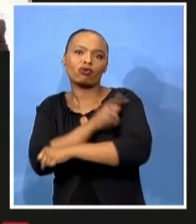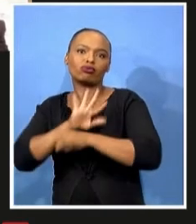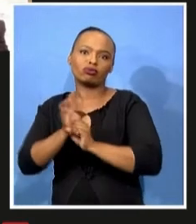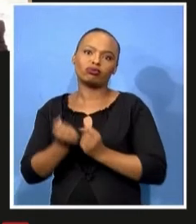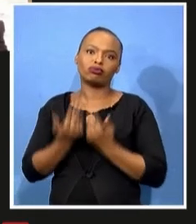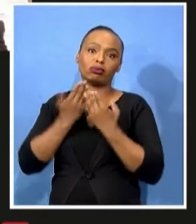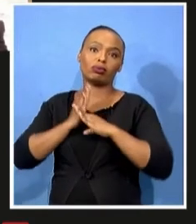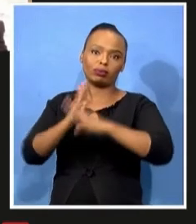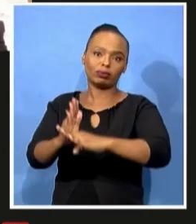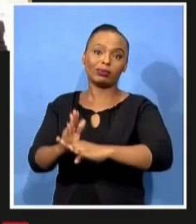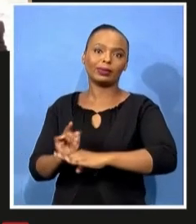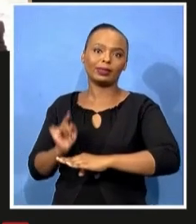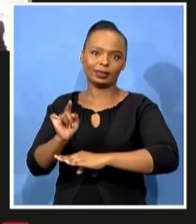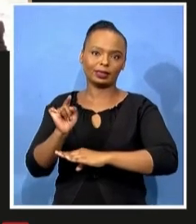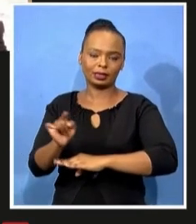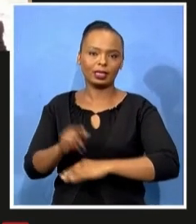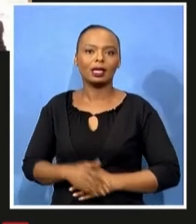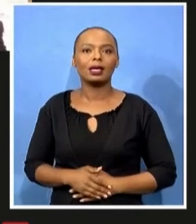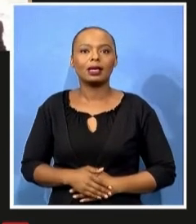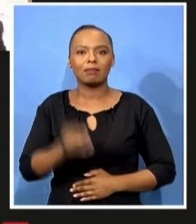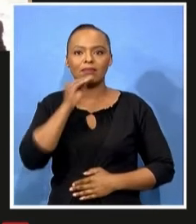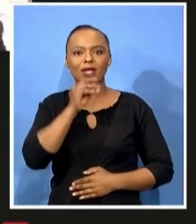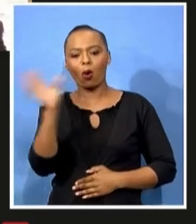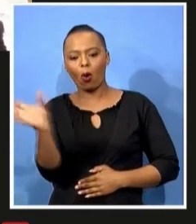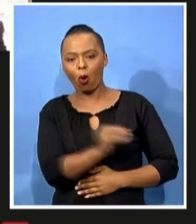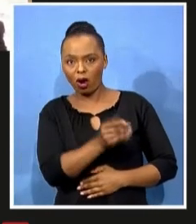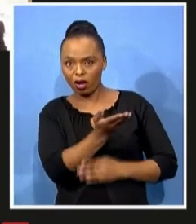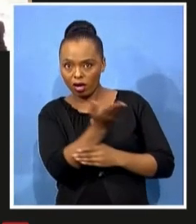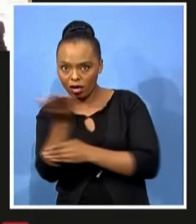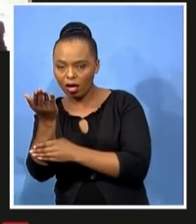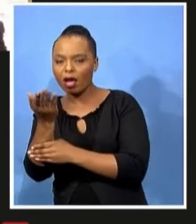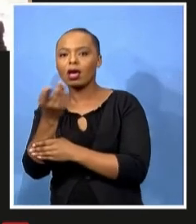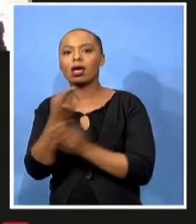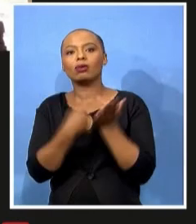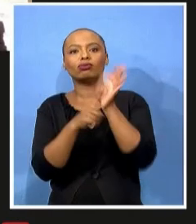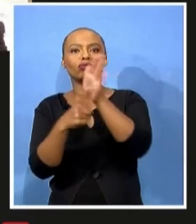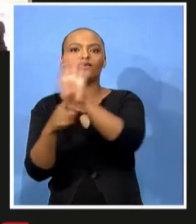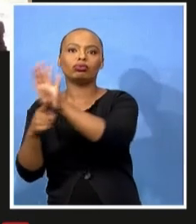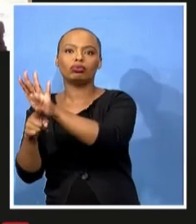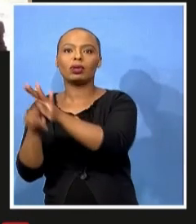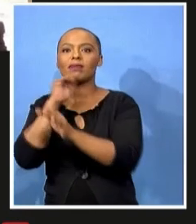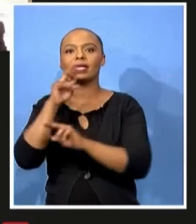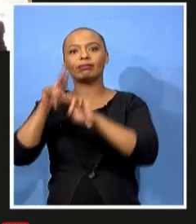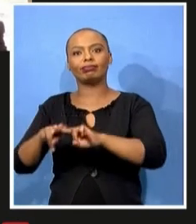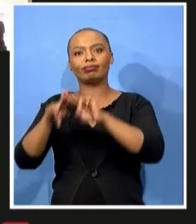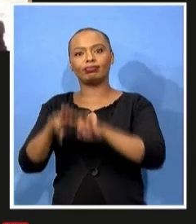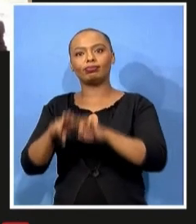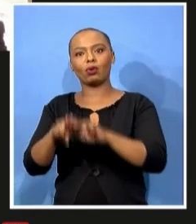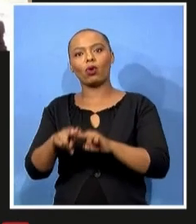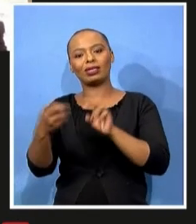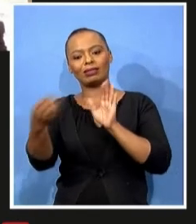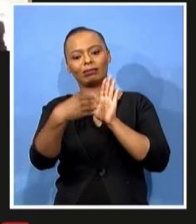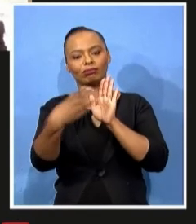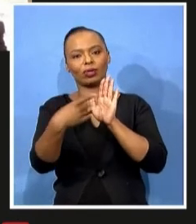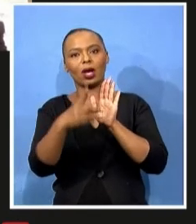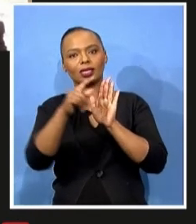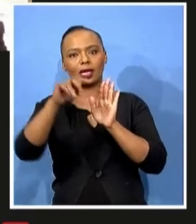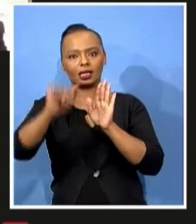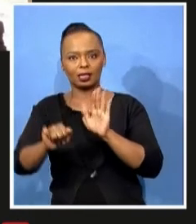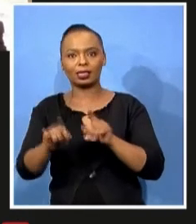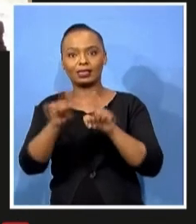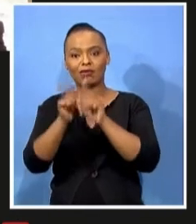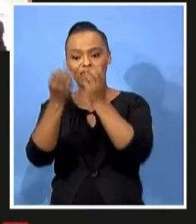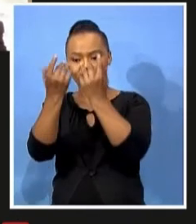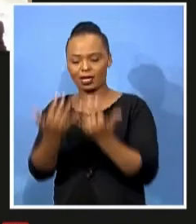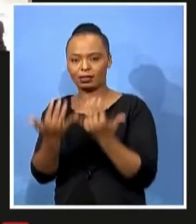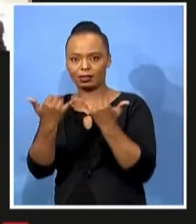a very reliable data system. And then regulatory considerations and finance. Now, this point